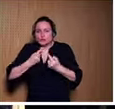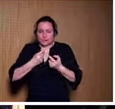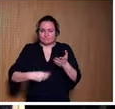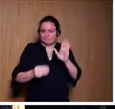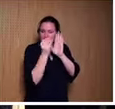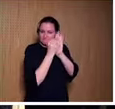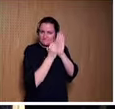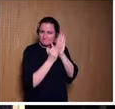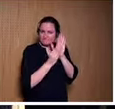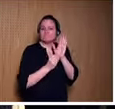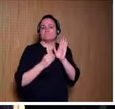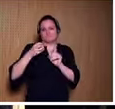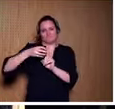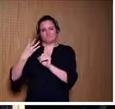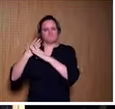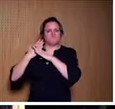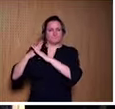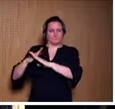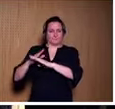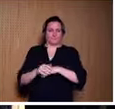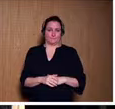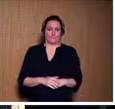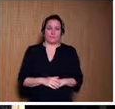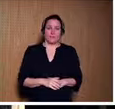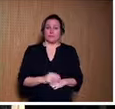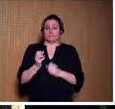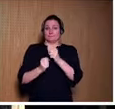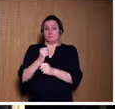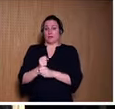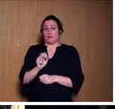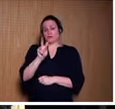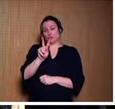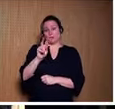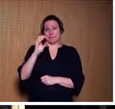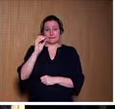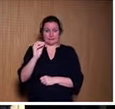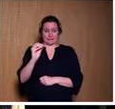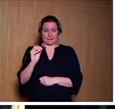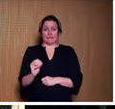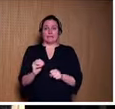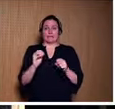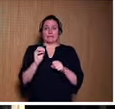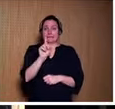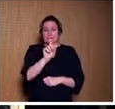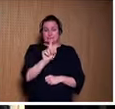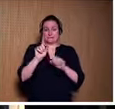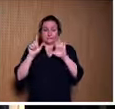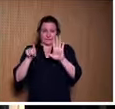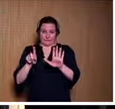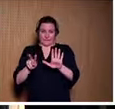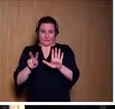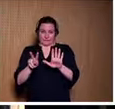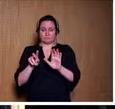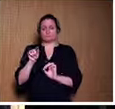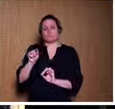This political network of values met in Brussels in 2017, and they had a strategic plan. You know, all